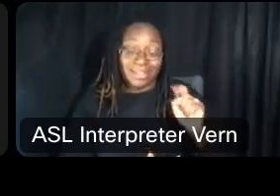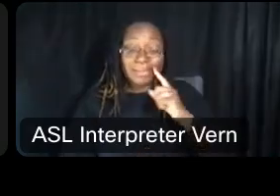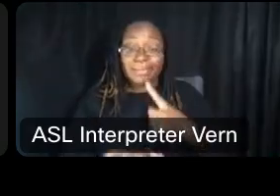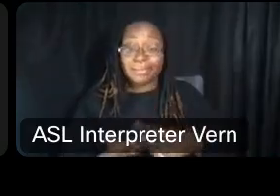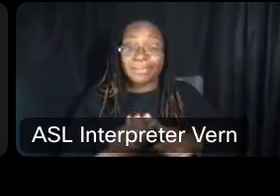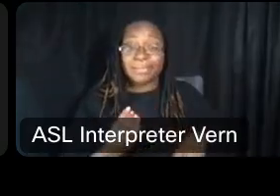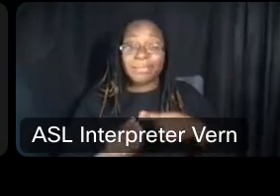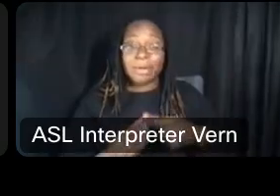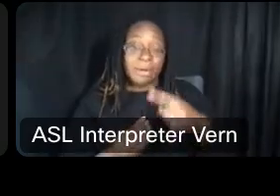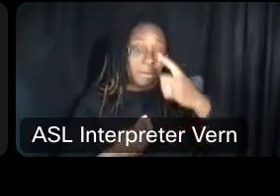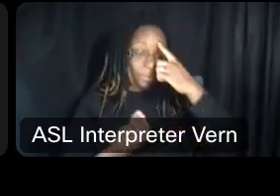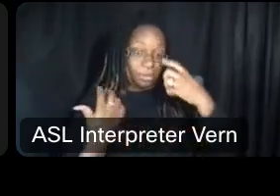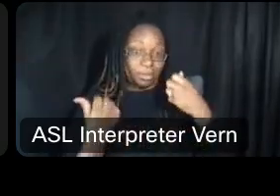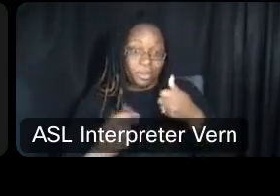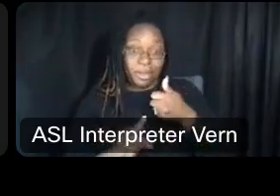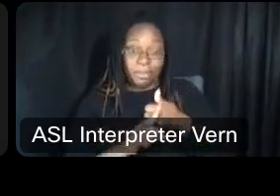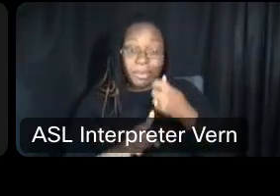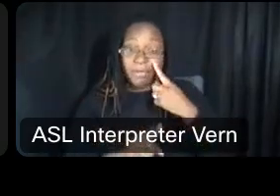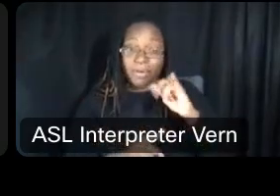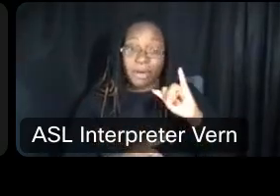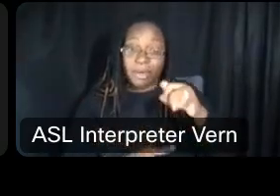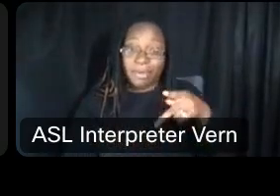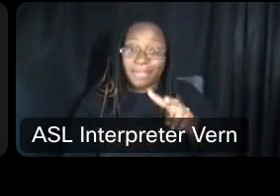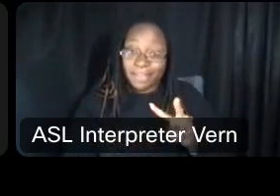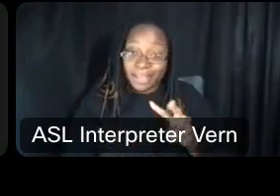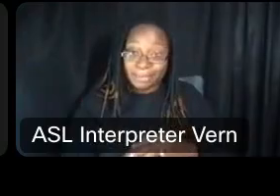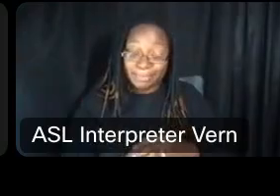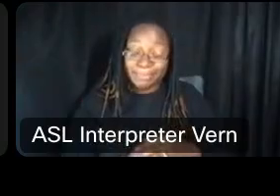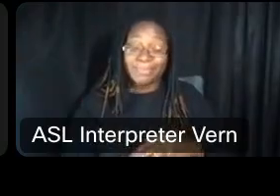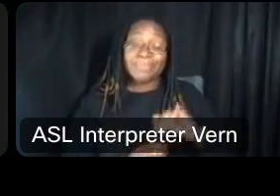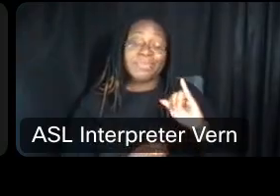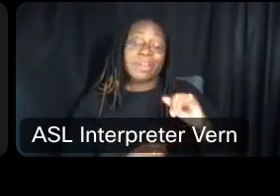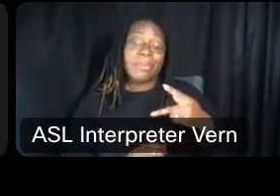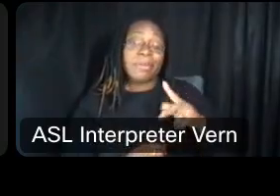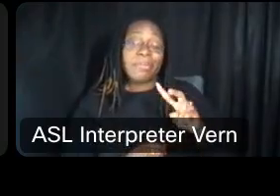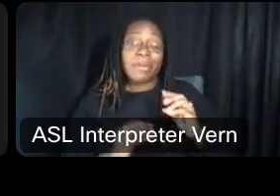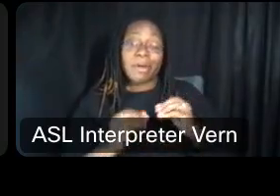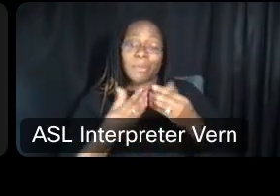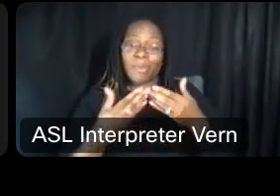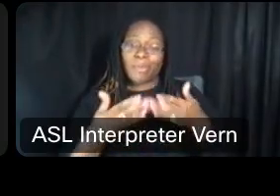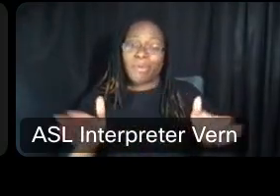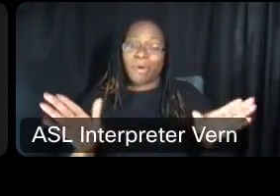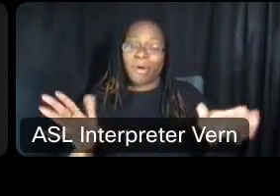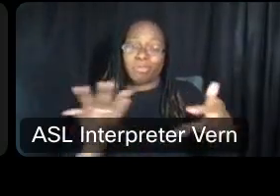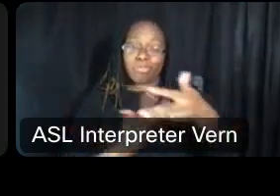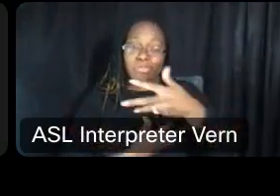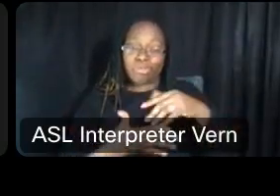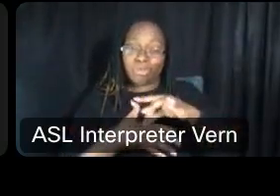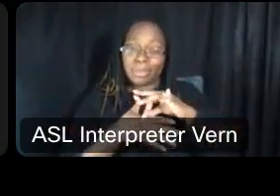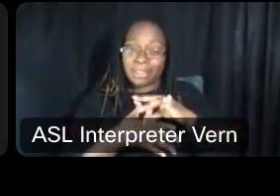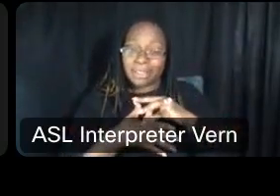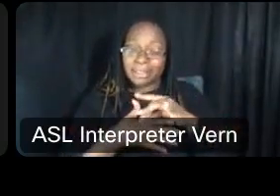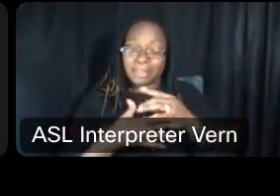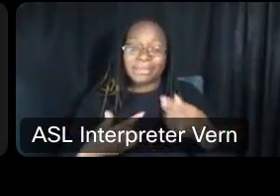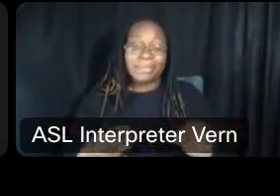of intimate partner violence, IPV in the broader social context, and then specifically when mental health and